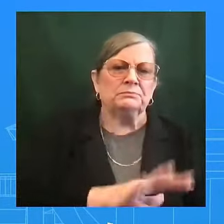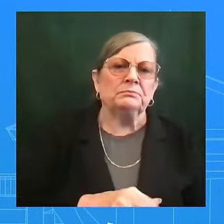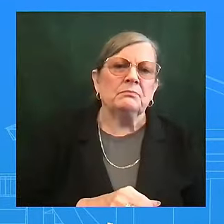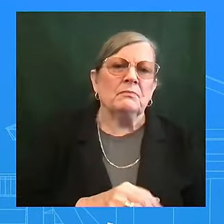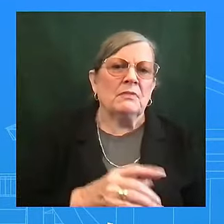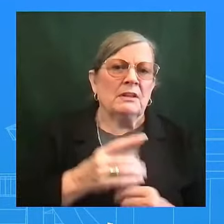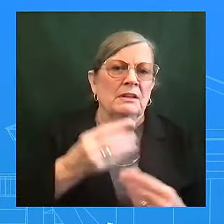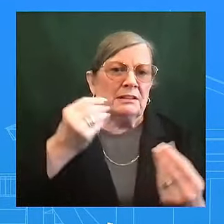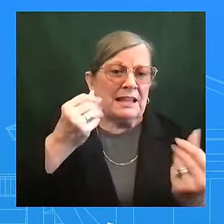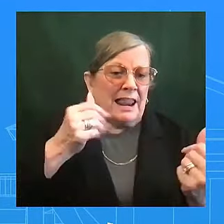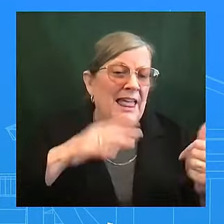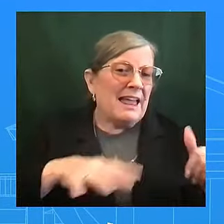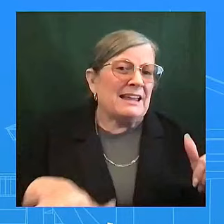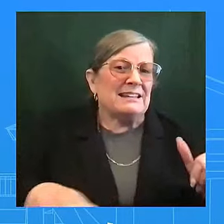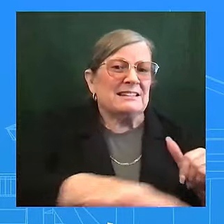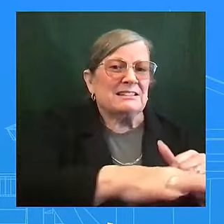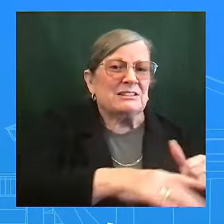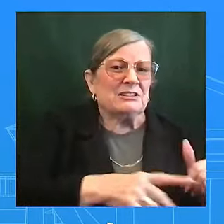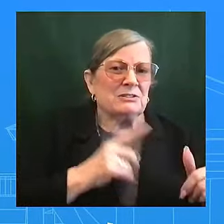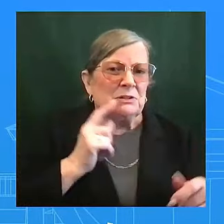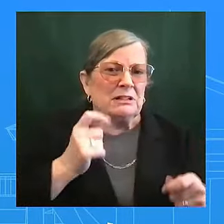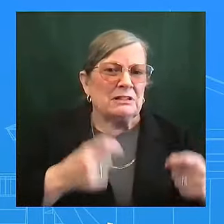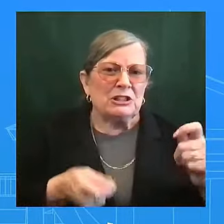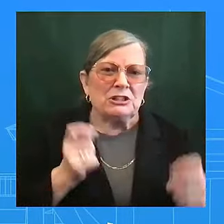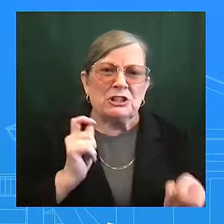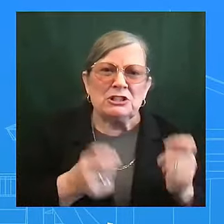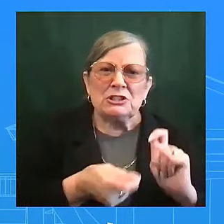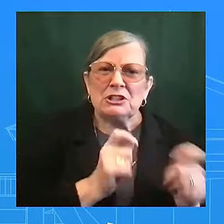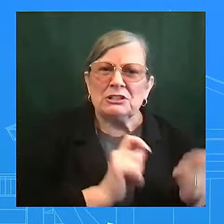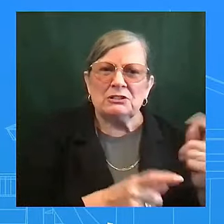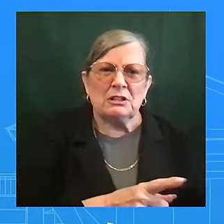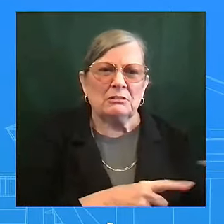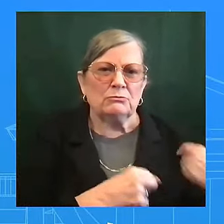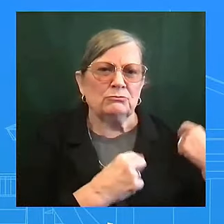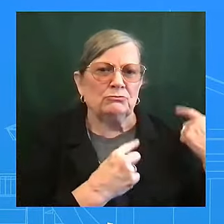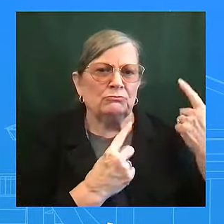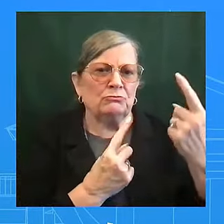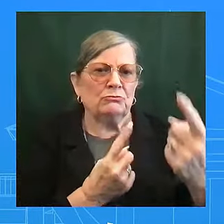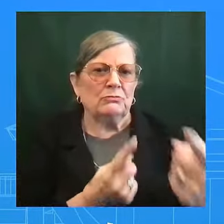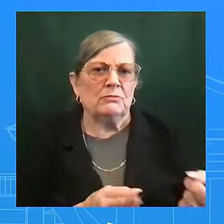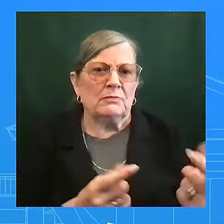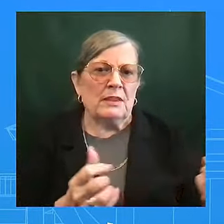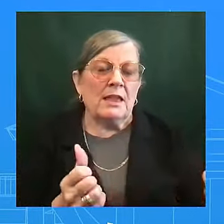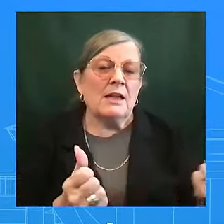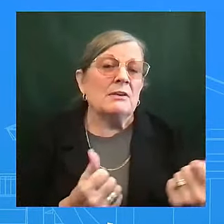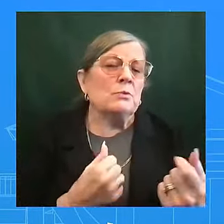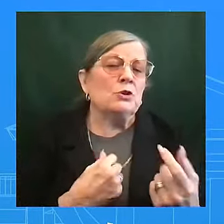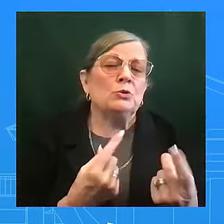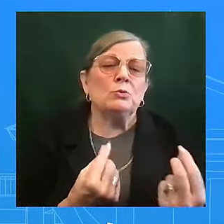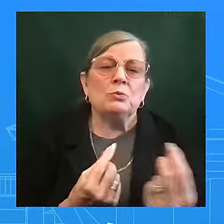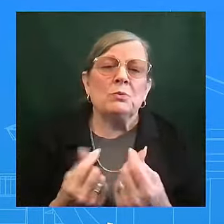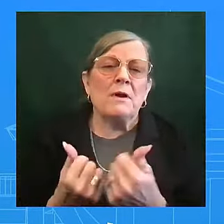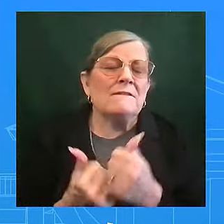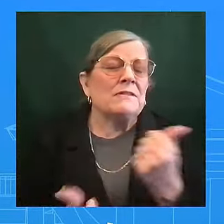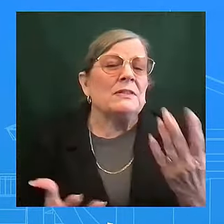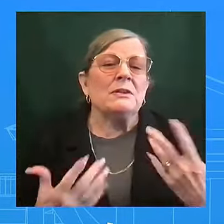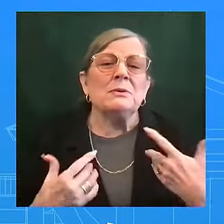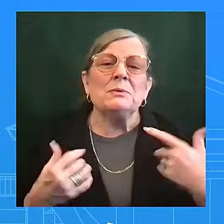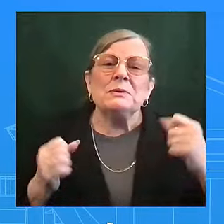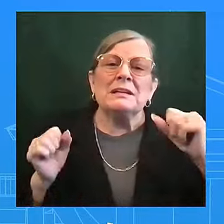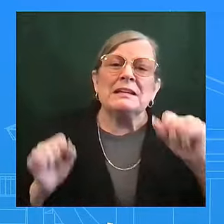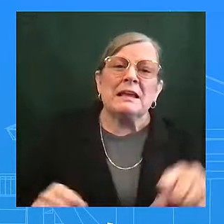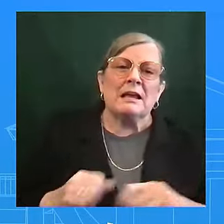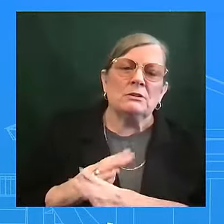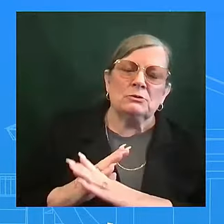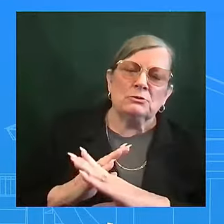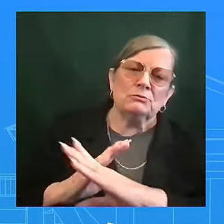doing everything we can to make sure Ukraine can defend itself. All right, thank you so much, Admiral. Thank you. Thank you. Thanks, John. Thank you, guys. Okay, all